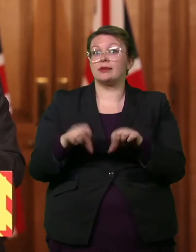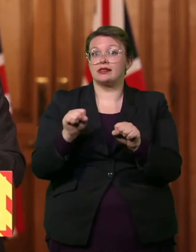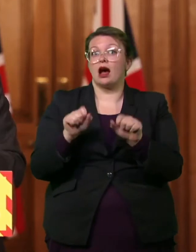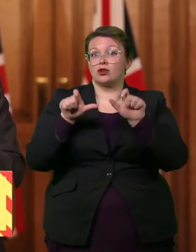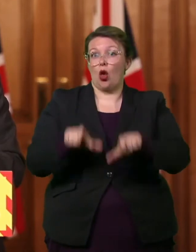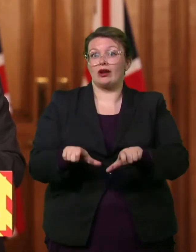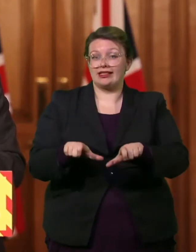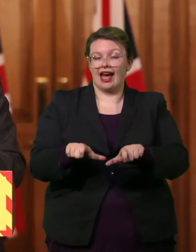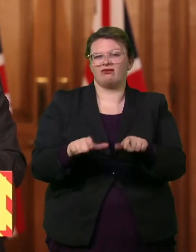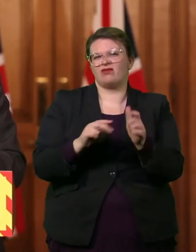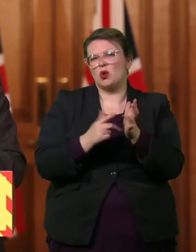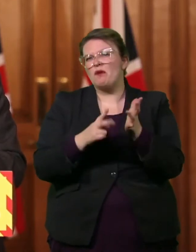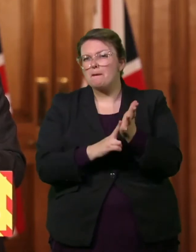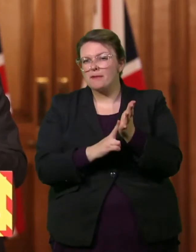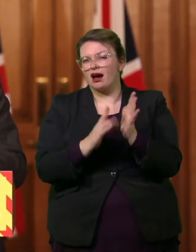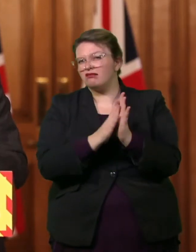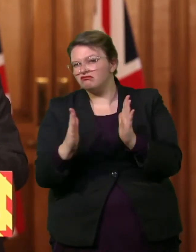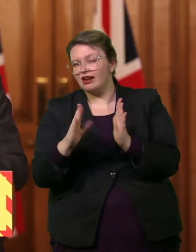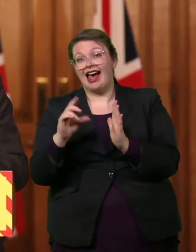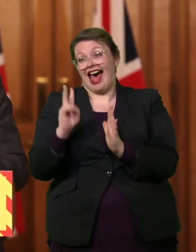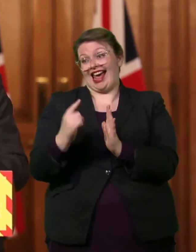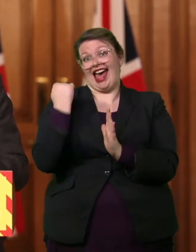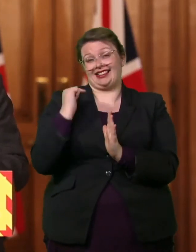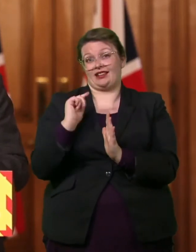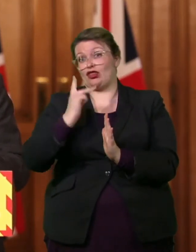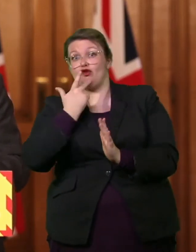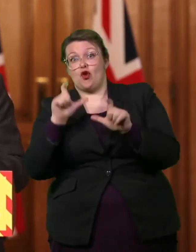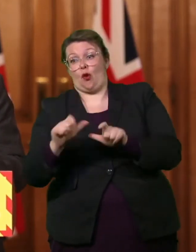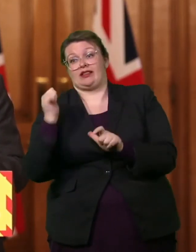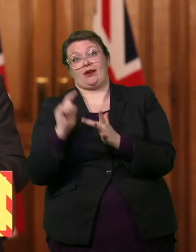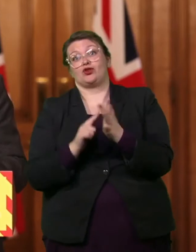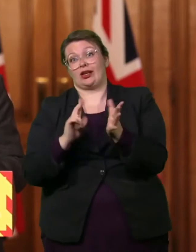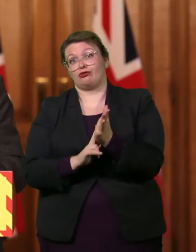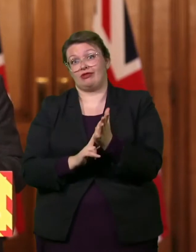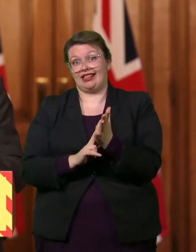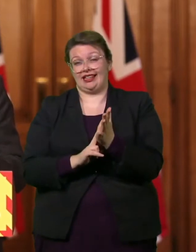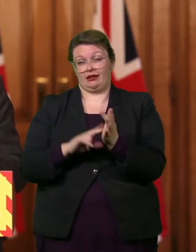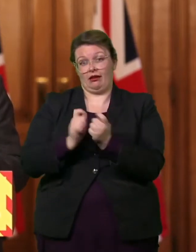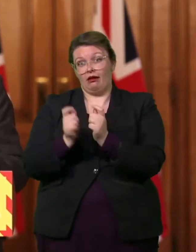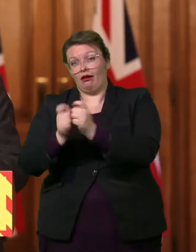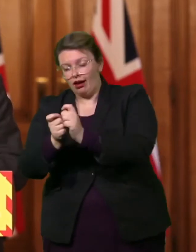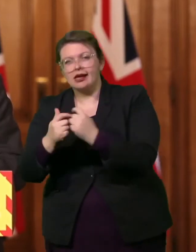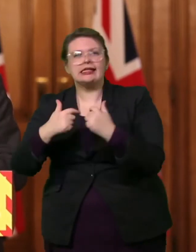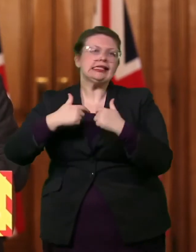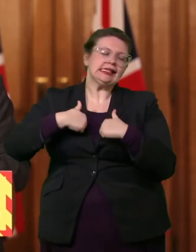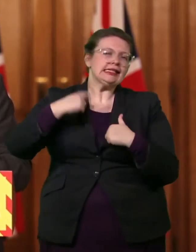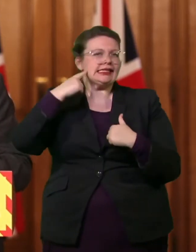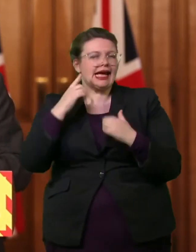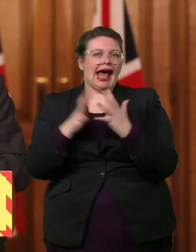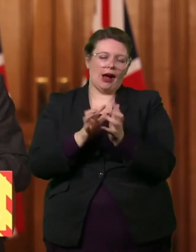of January, we wanted to make sure that we did everything we possibly could to stop this from